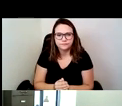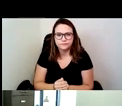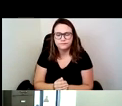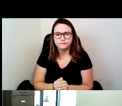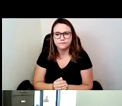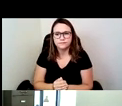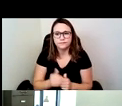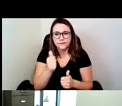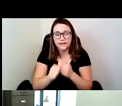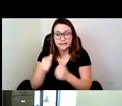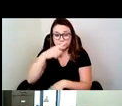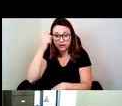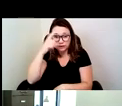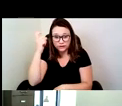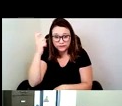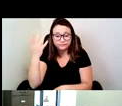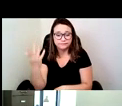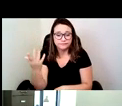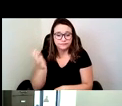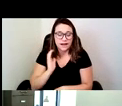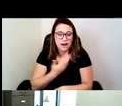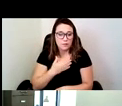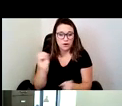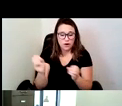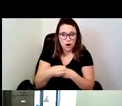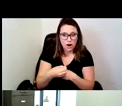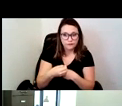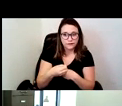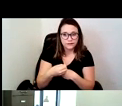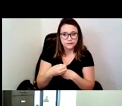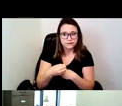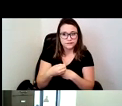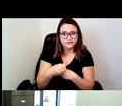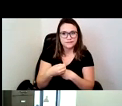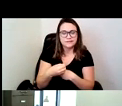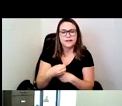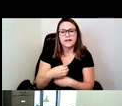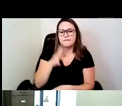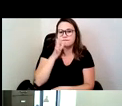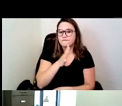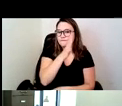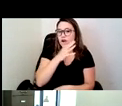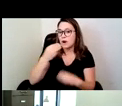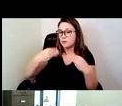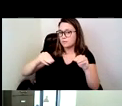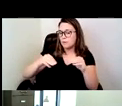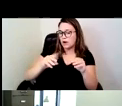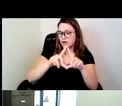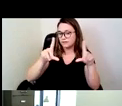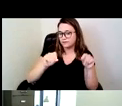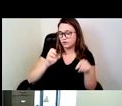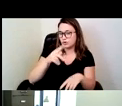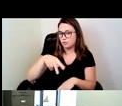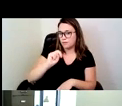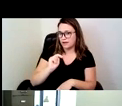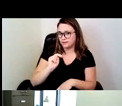Each summer, our office distributes very popular Farmers Market Nutrition coupons.